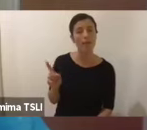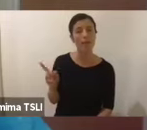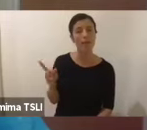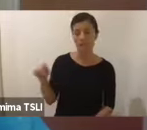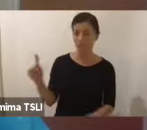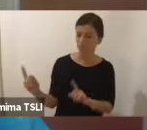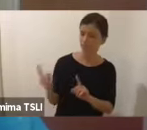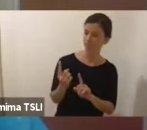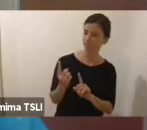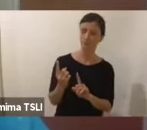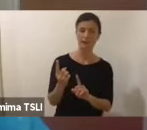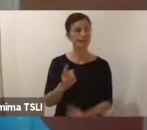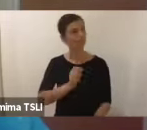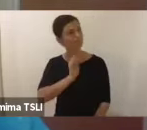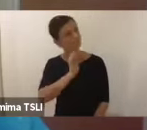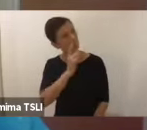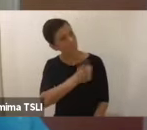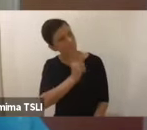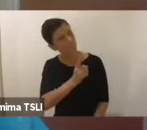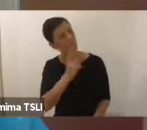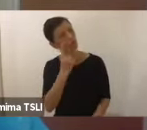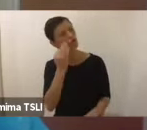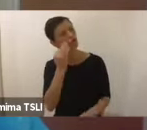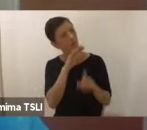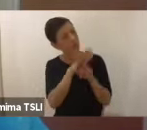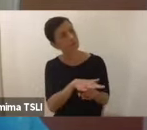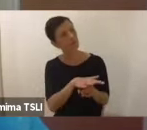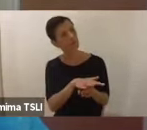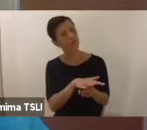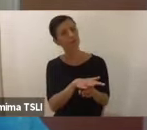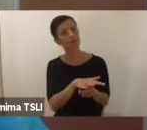who would like to answer this question